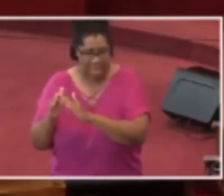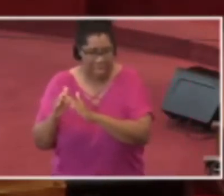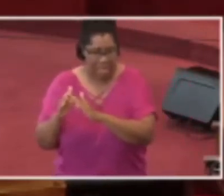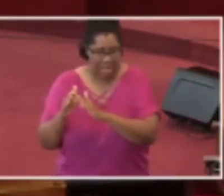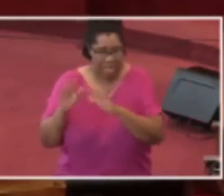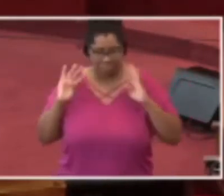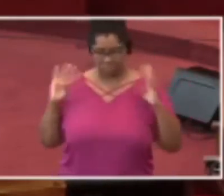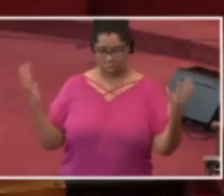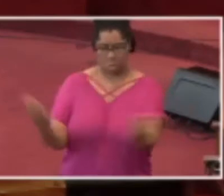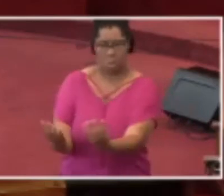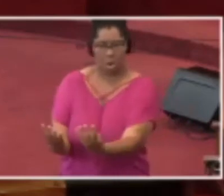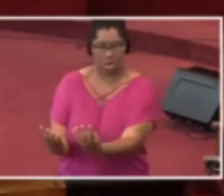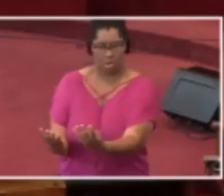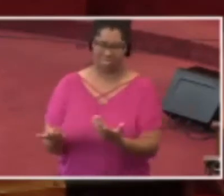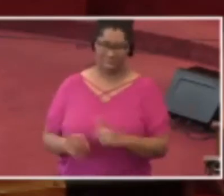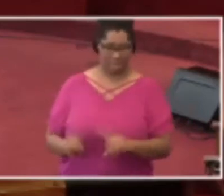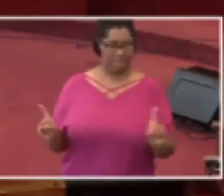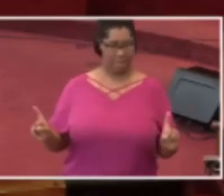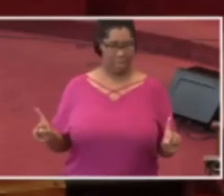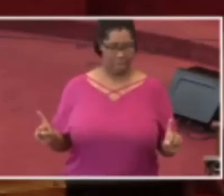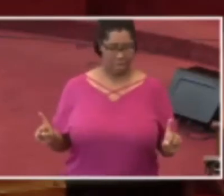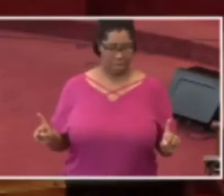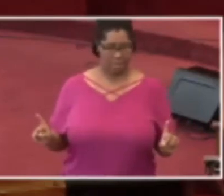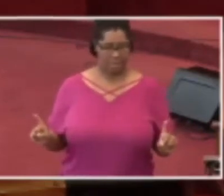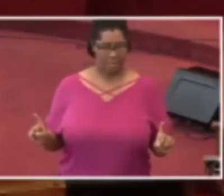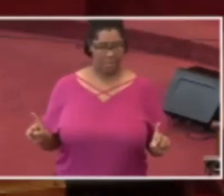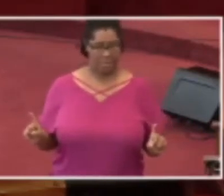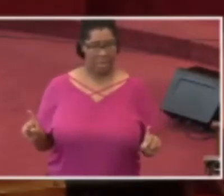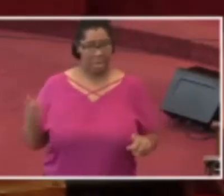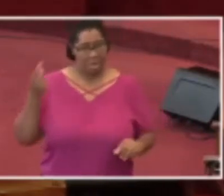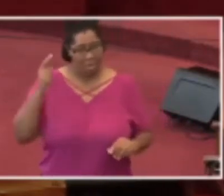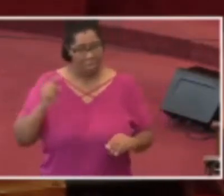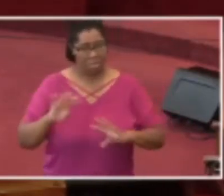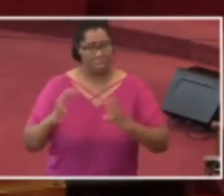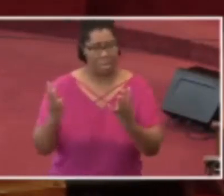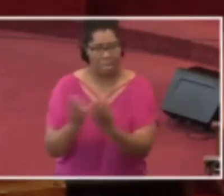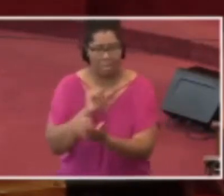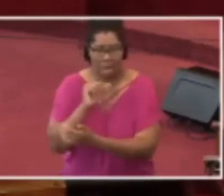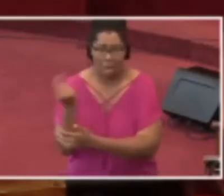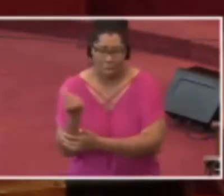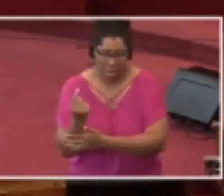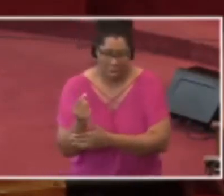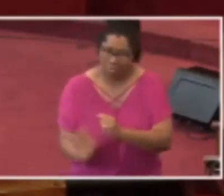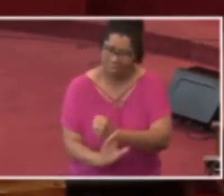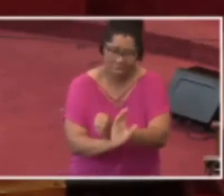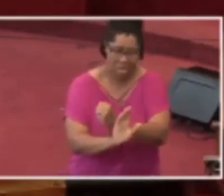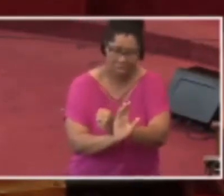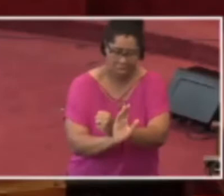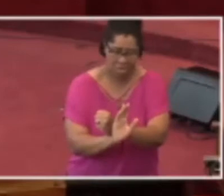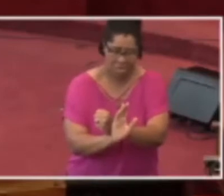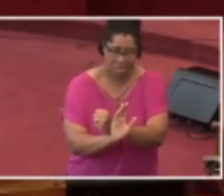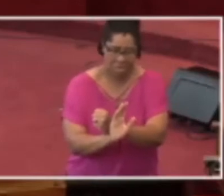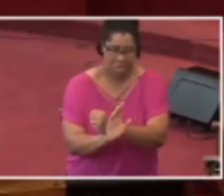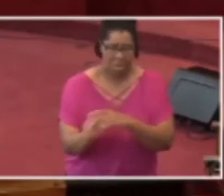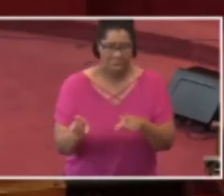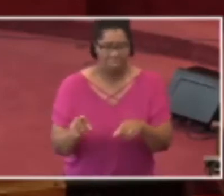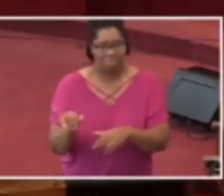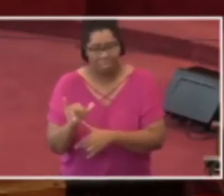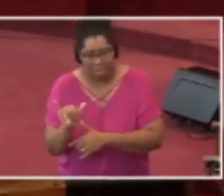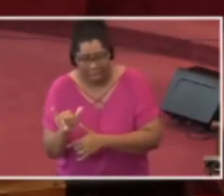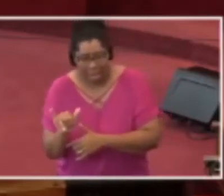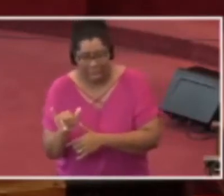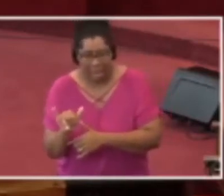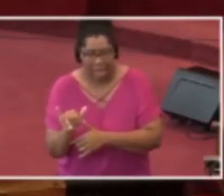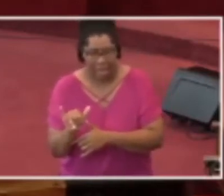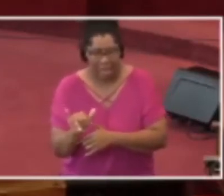Uh-oh, that's different. To hem in or to encircle is not just a hedge of protection, but it is more like